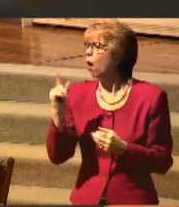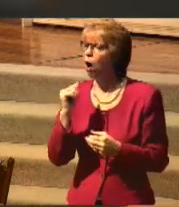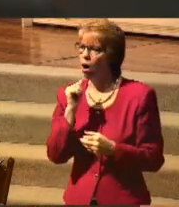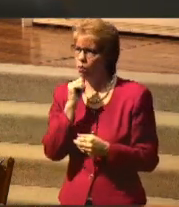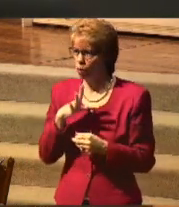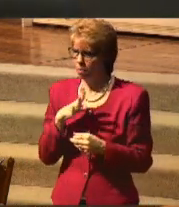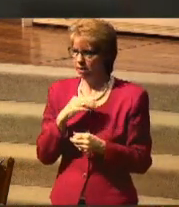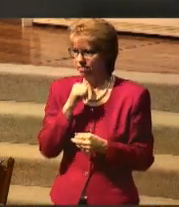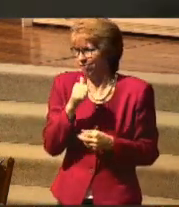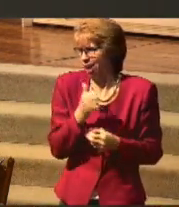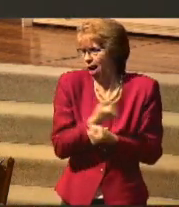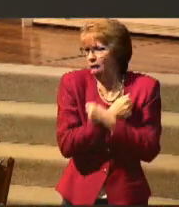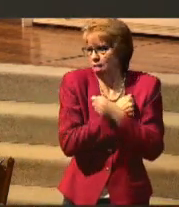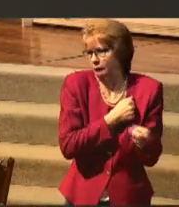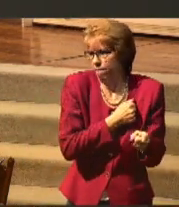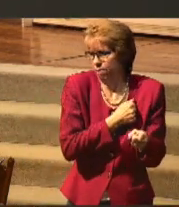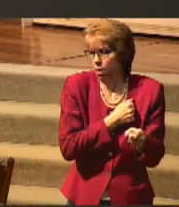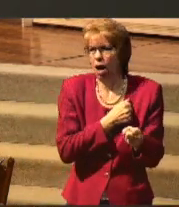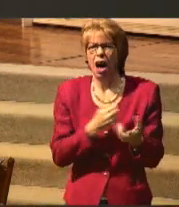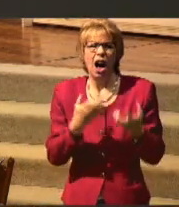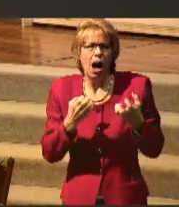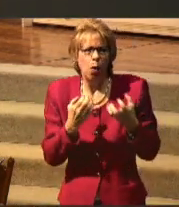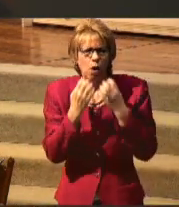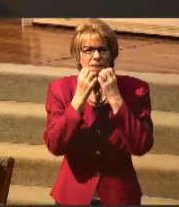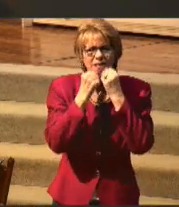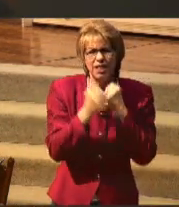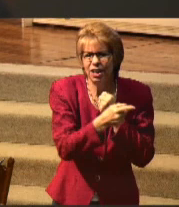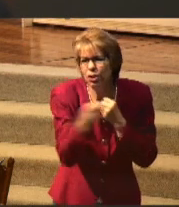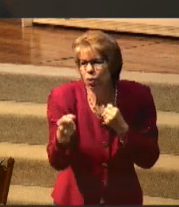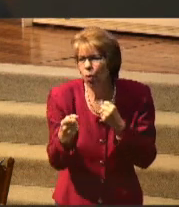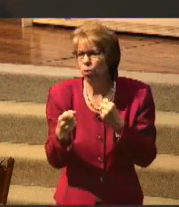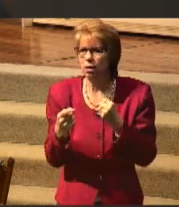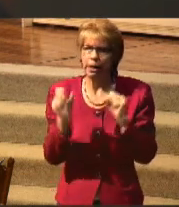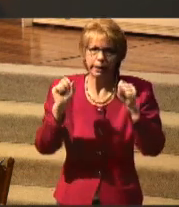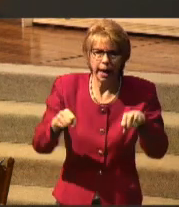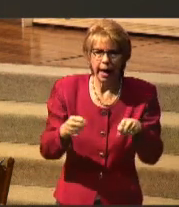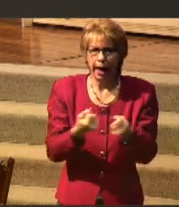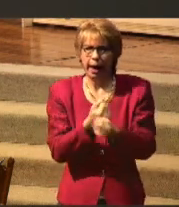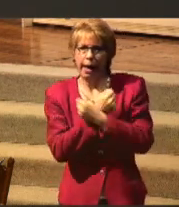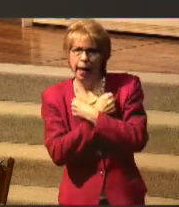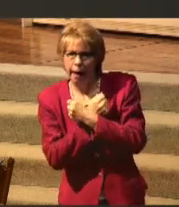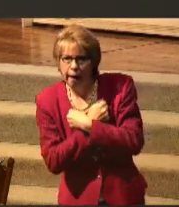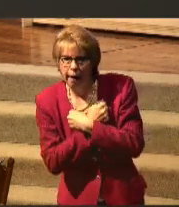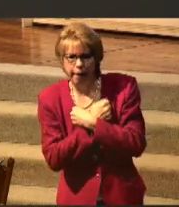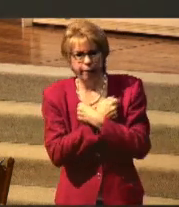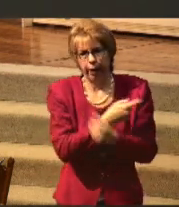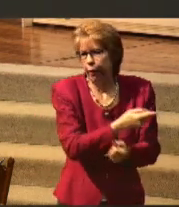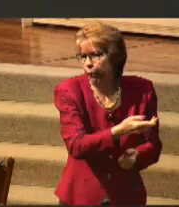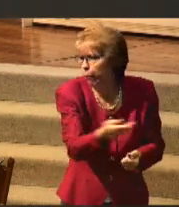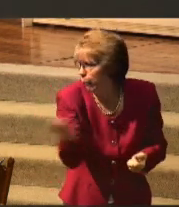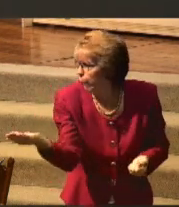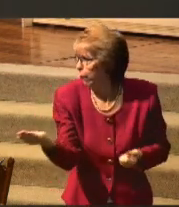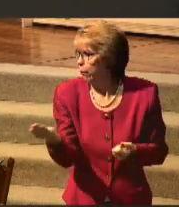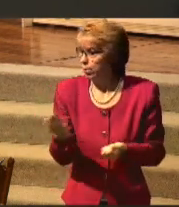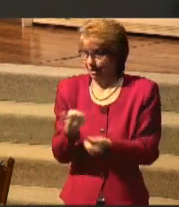know, I would like to cherish those that I could love and those that perhaps love